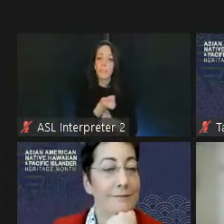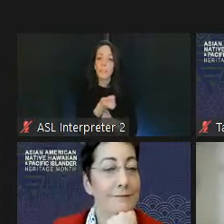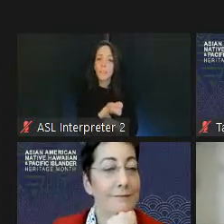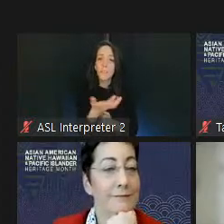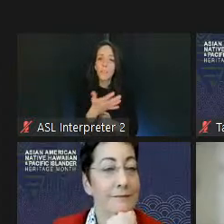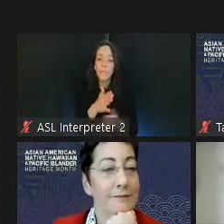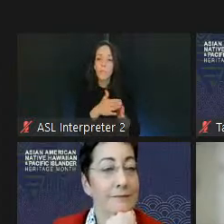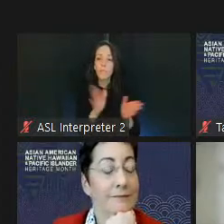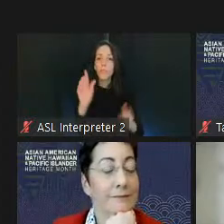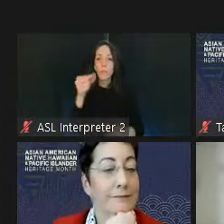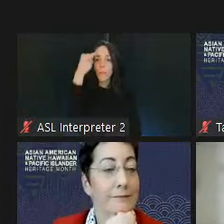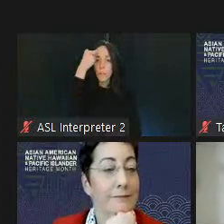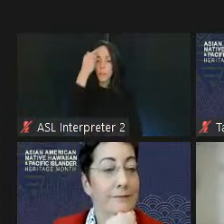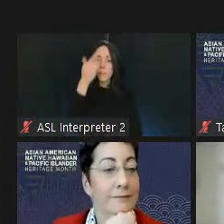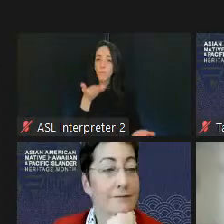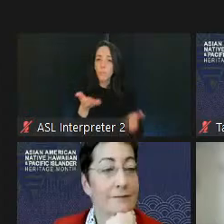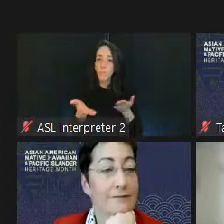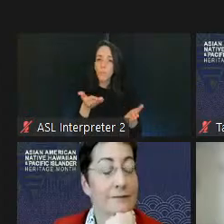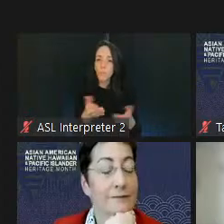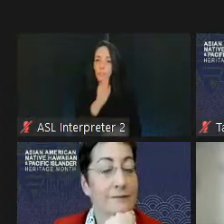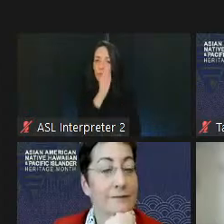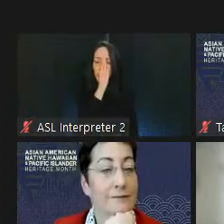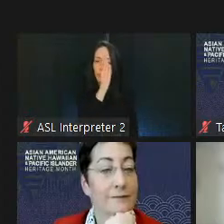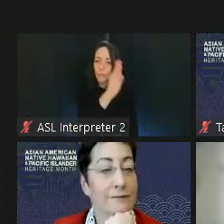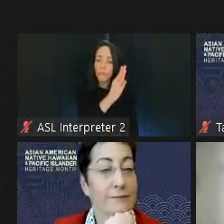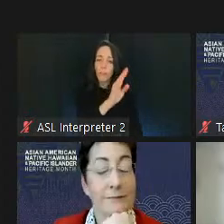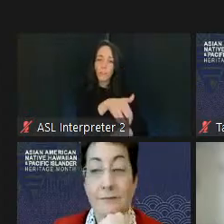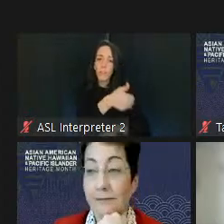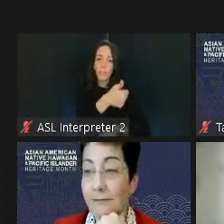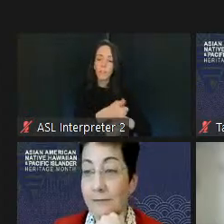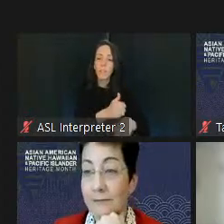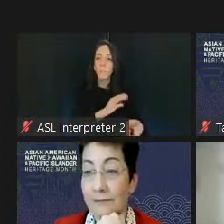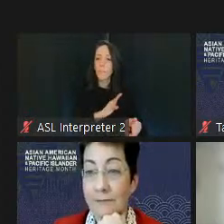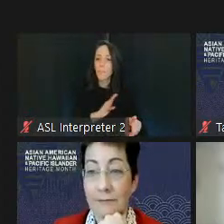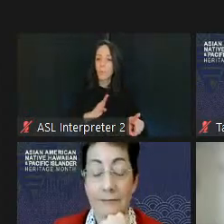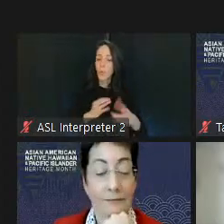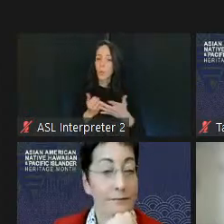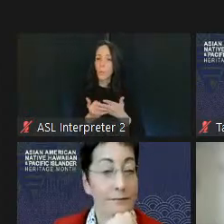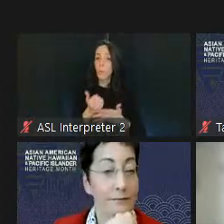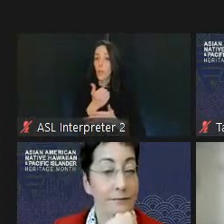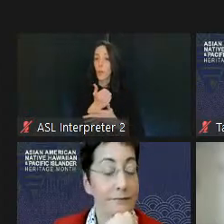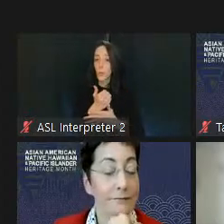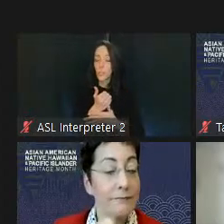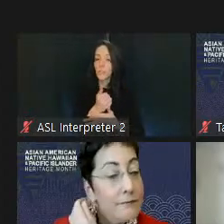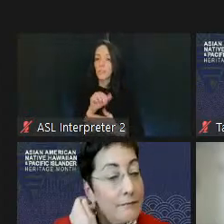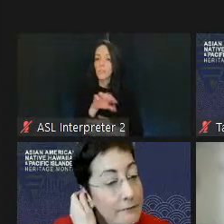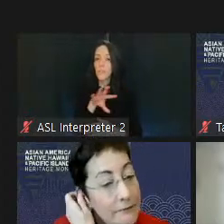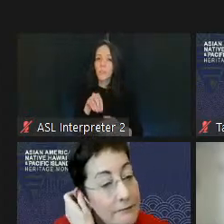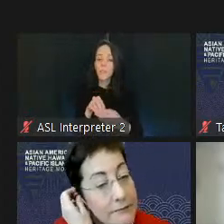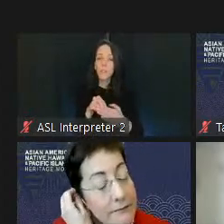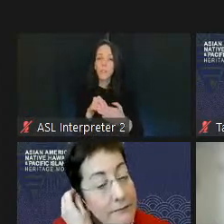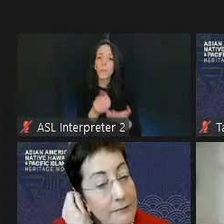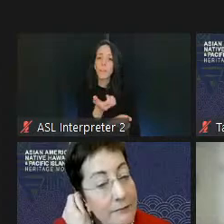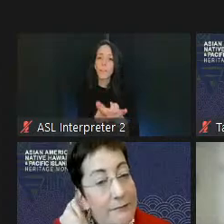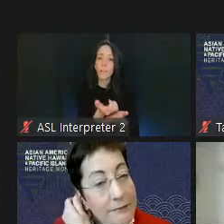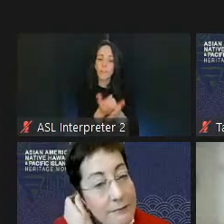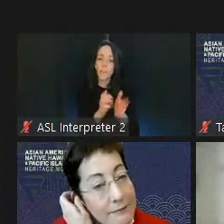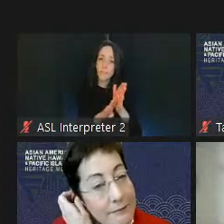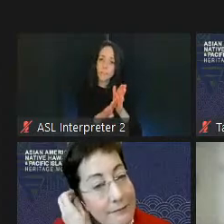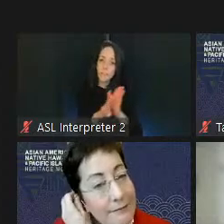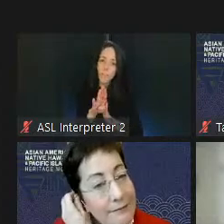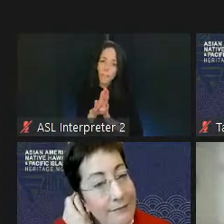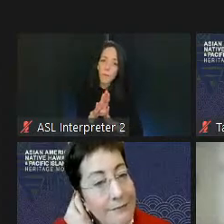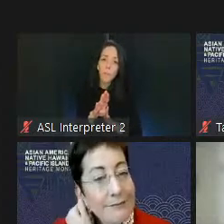government services directly implement board priorities. These include economic development,